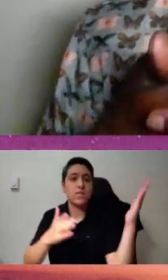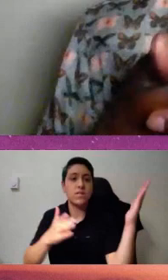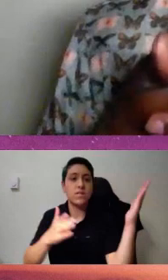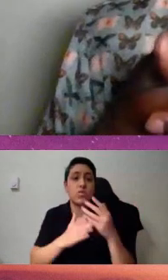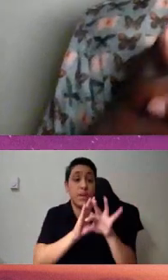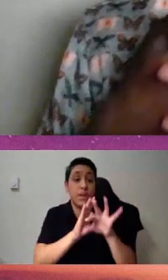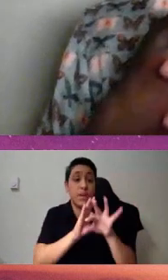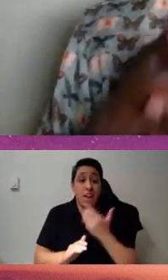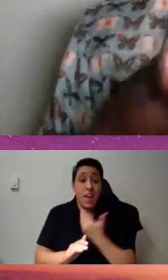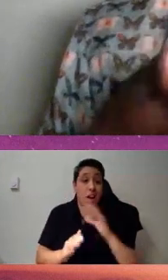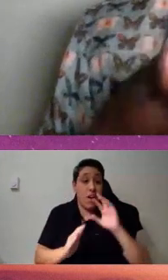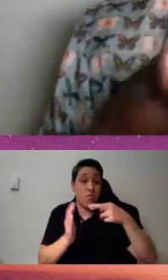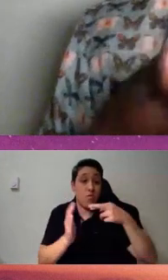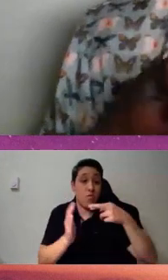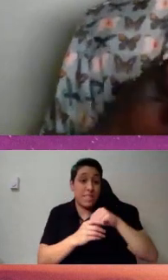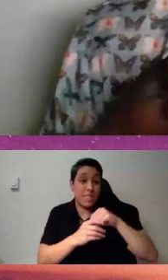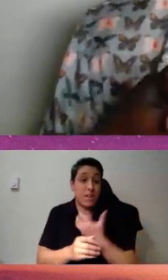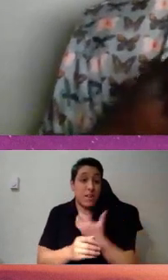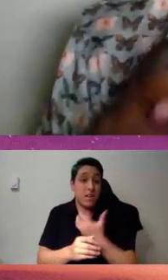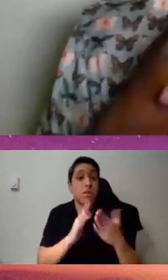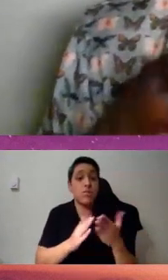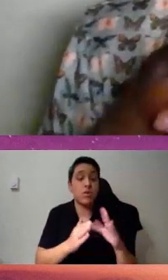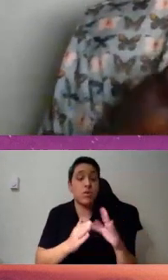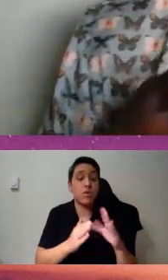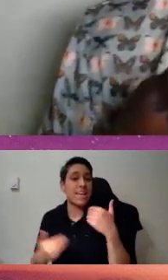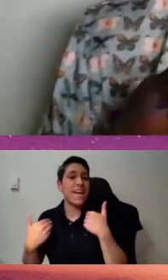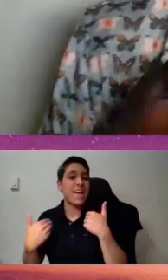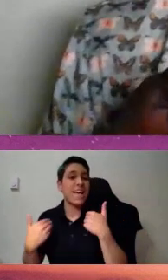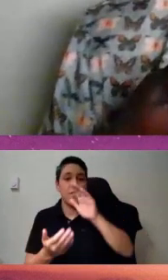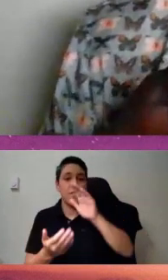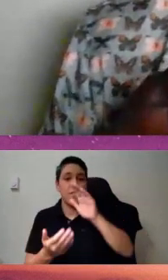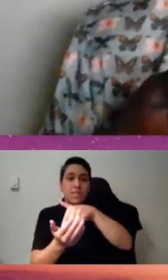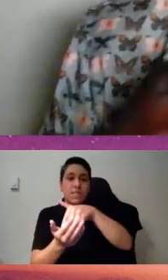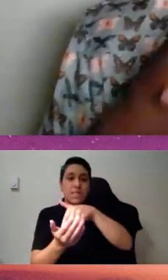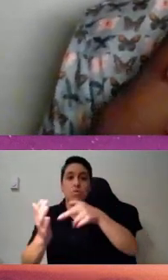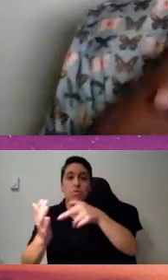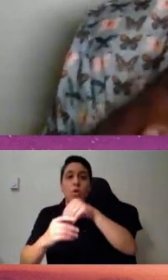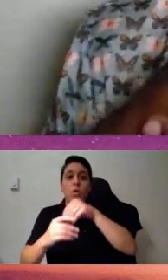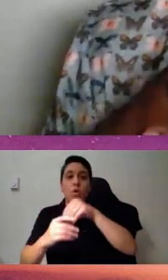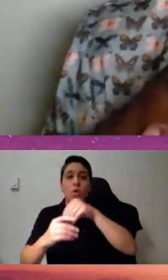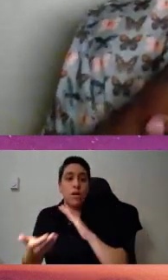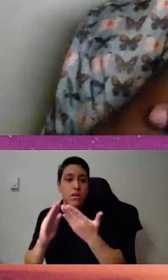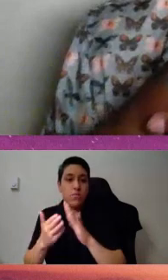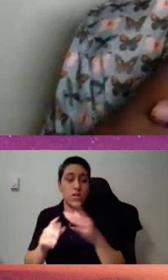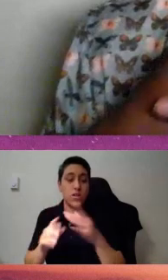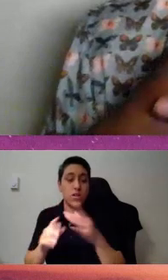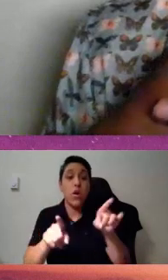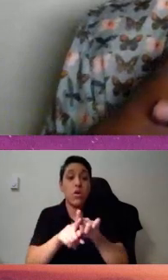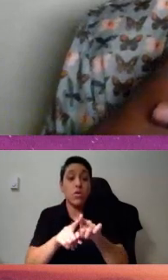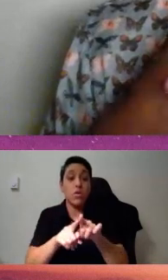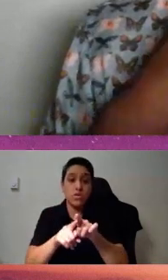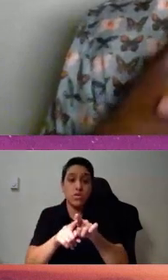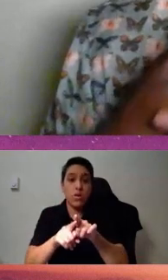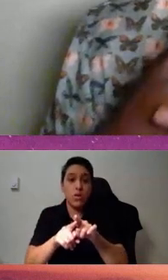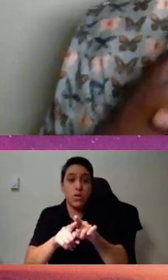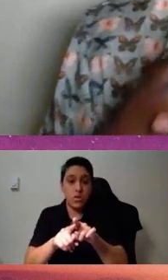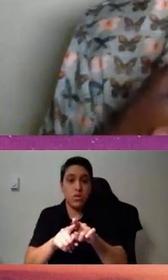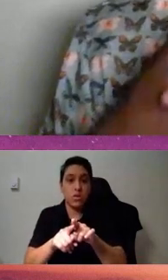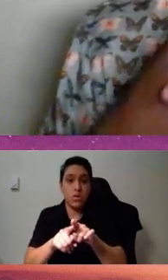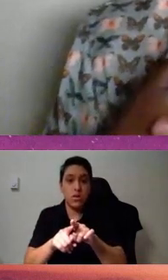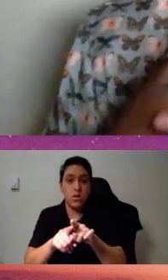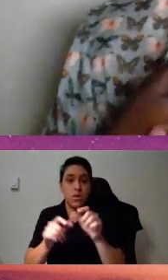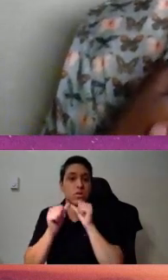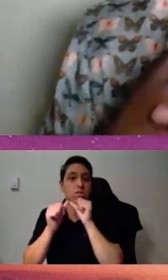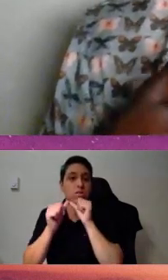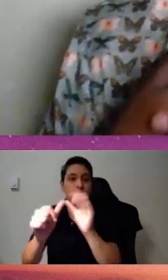our roles in our communities and having a central role in our communities, and also maintaining our boundaries